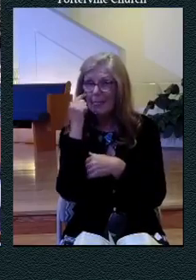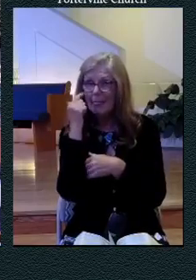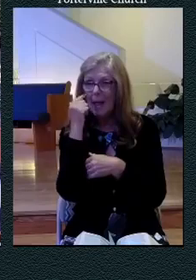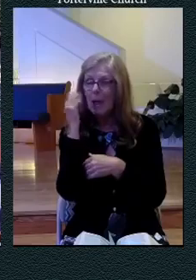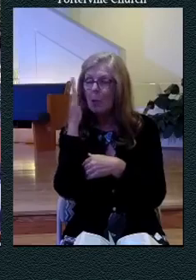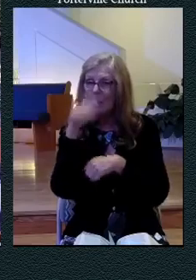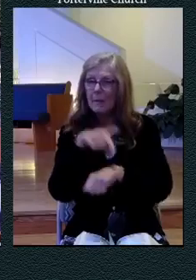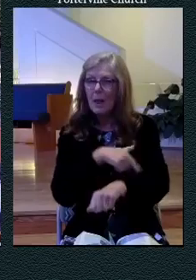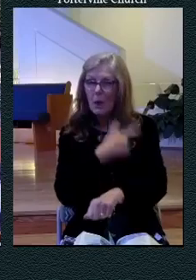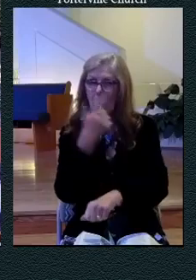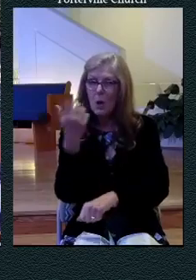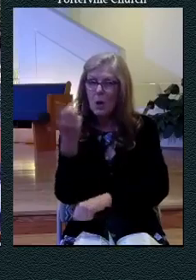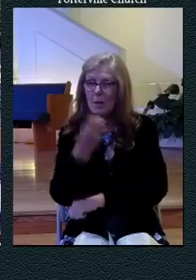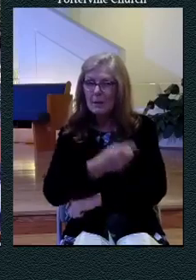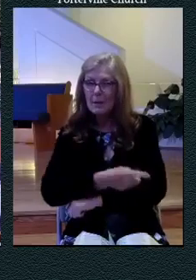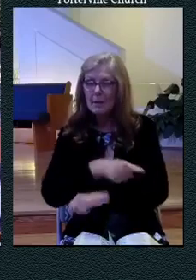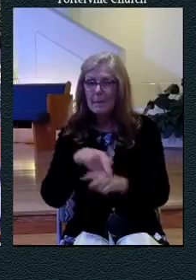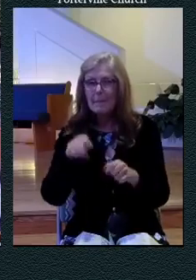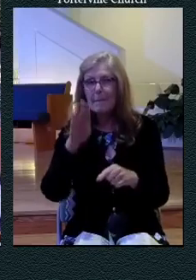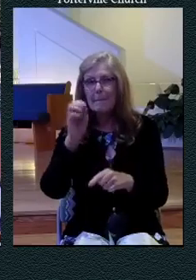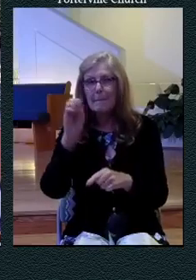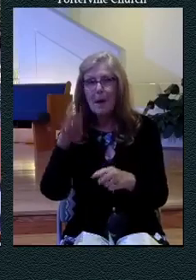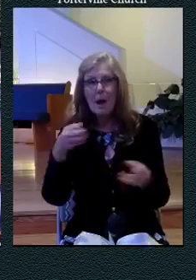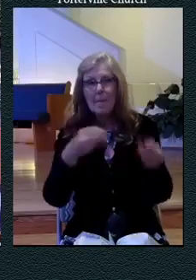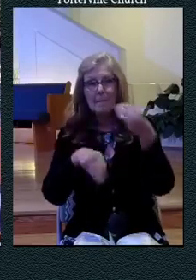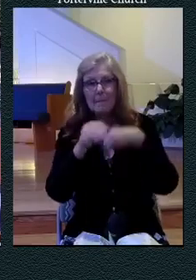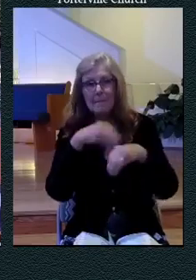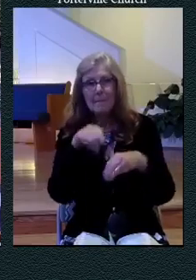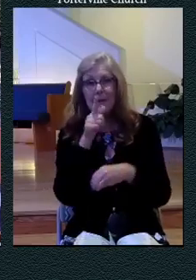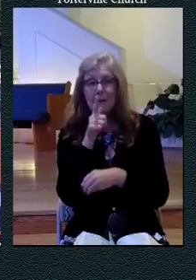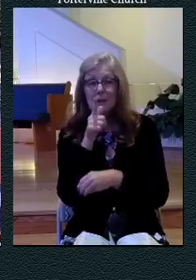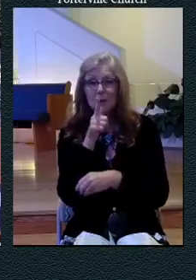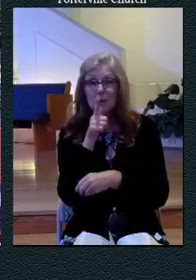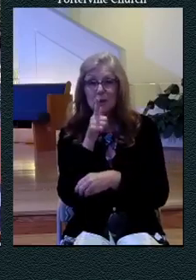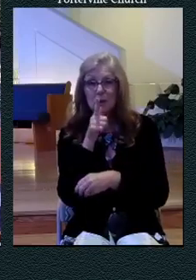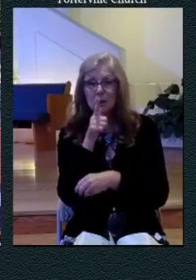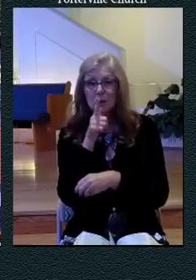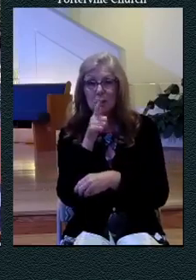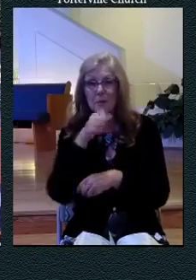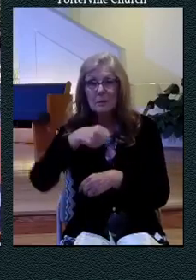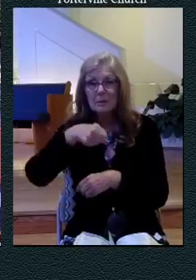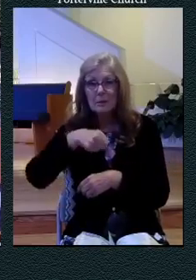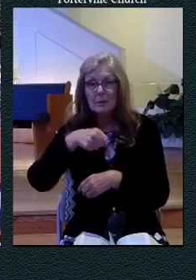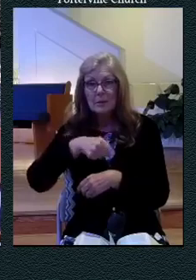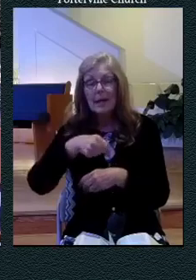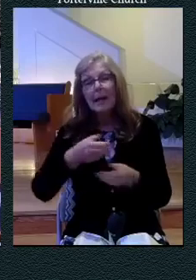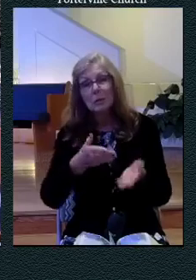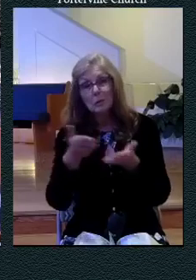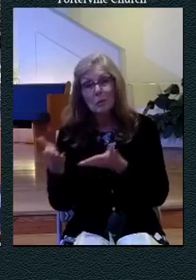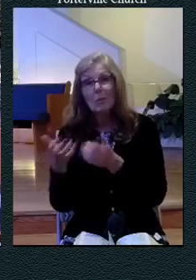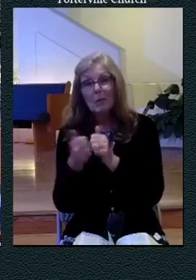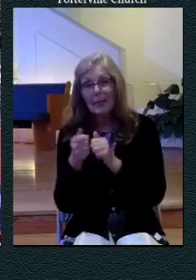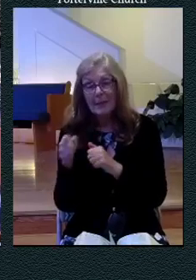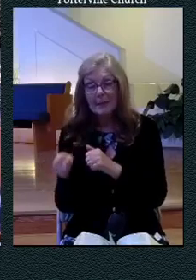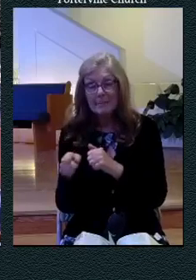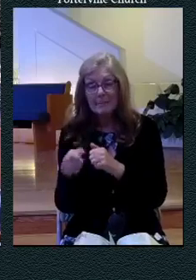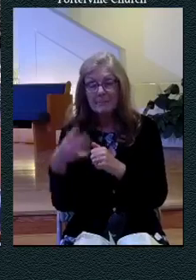day. So Bob packed a lunch, and he took his lunch with him,